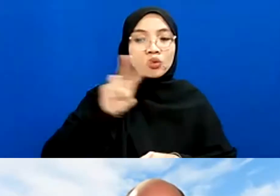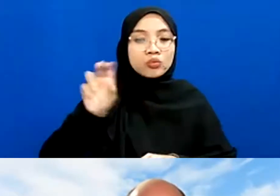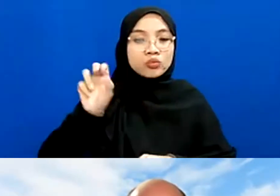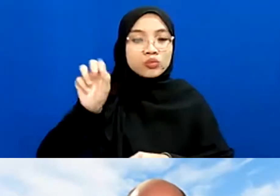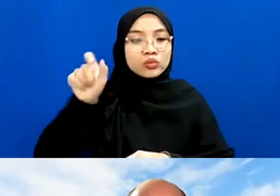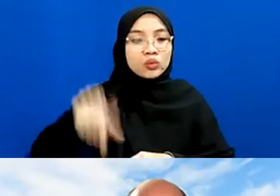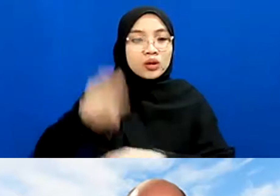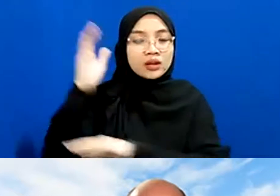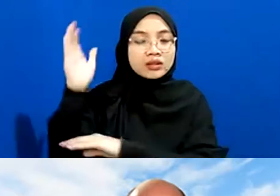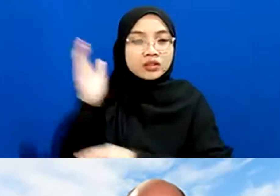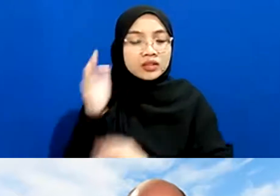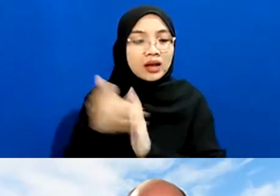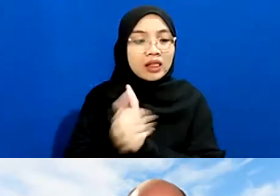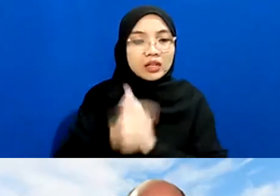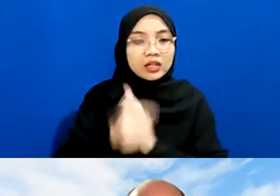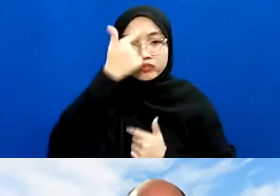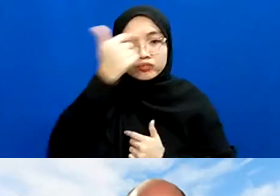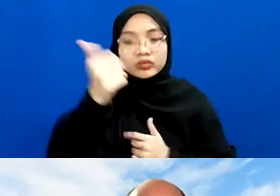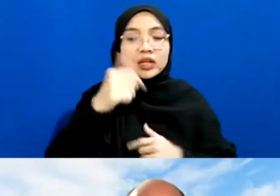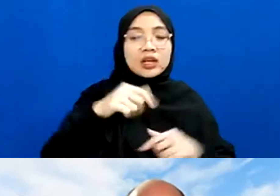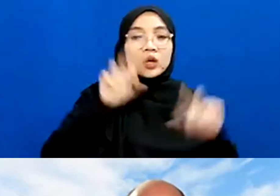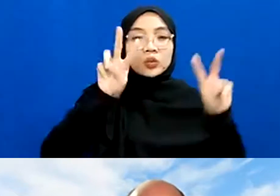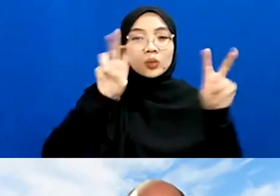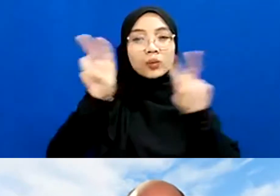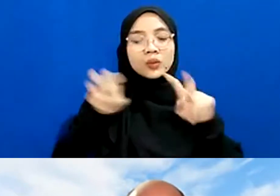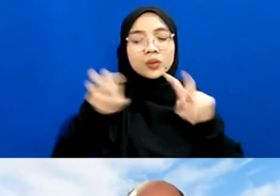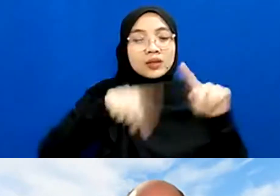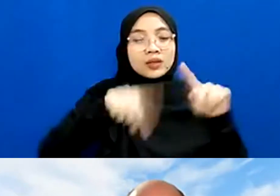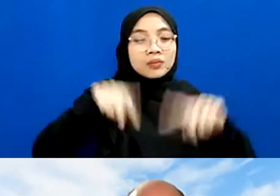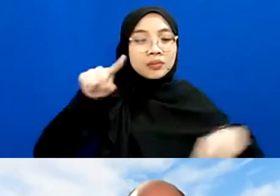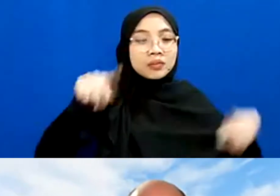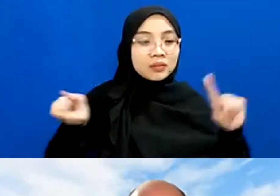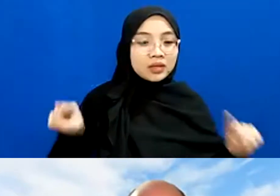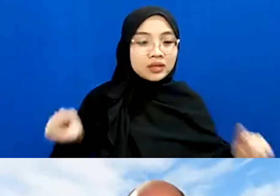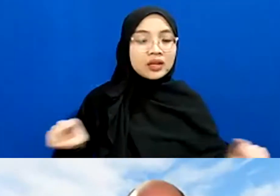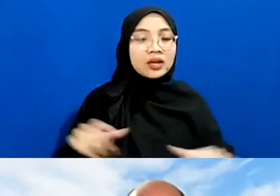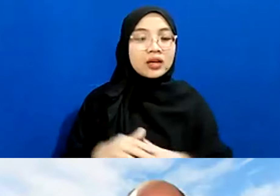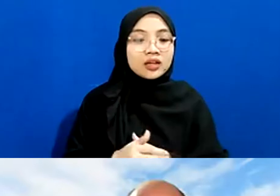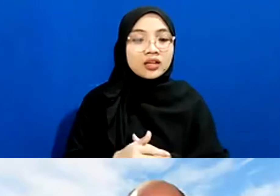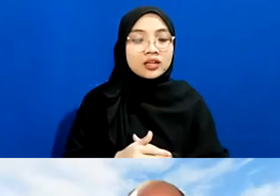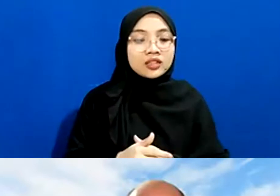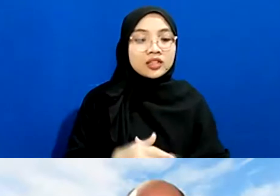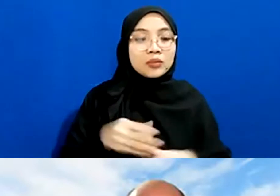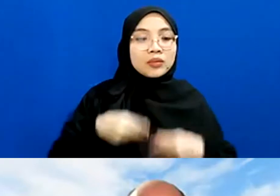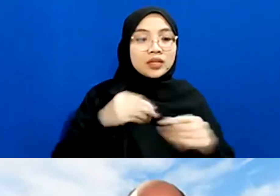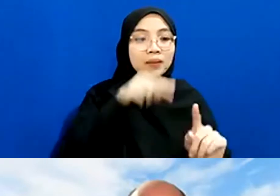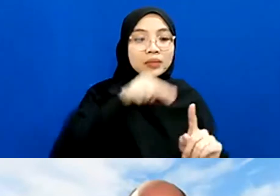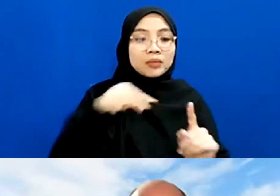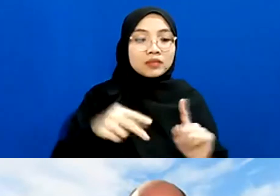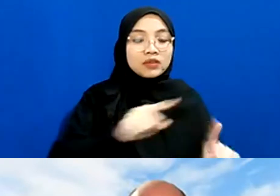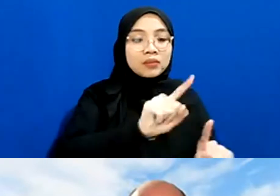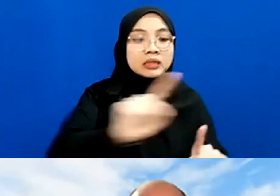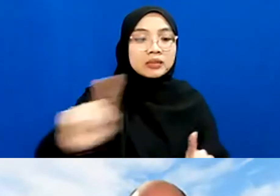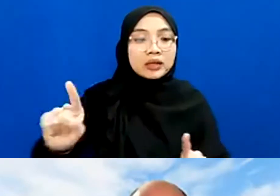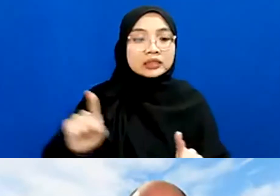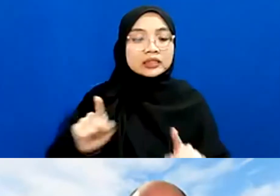lectures, 20 different topics, I suppose, encompassing different perspectives